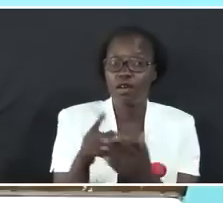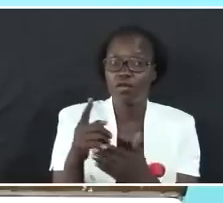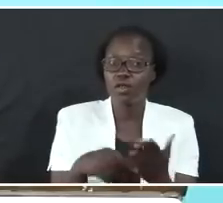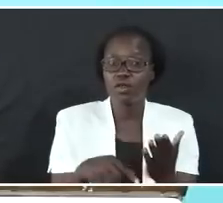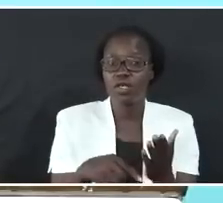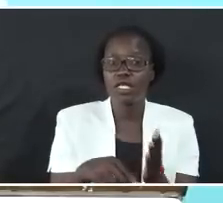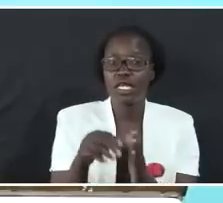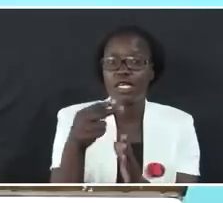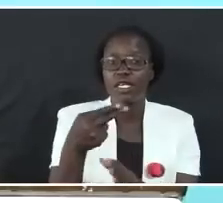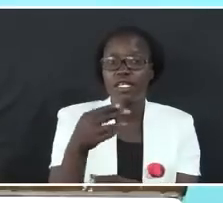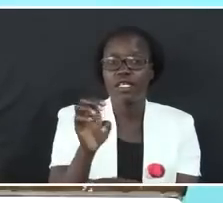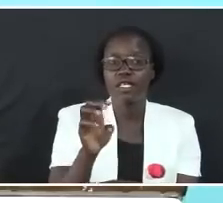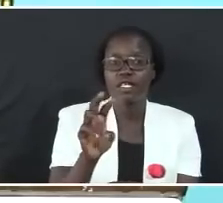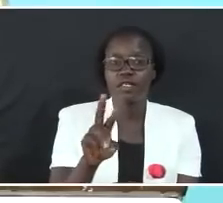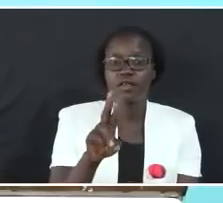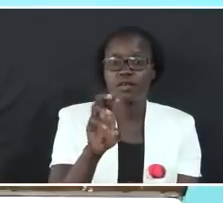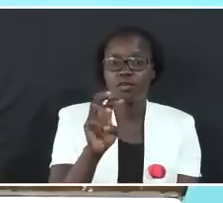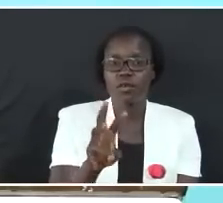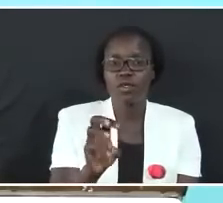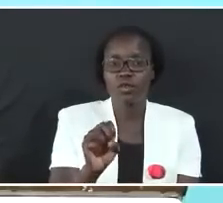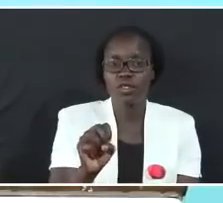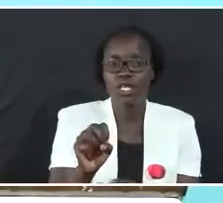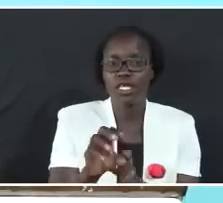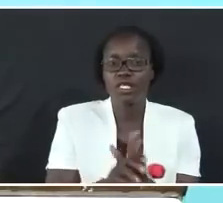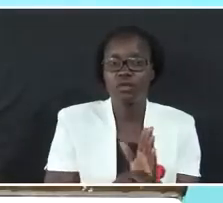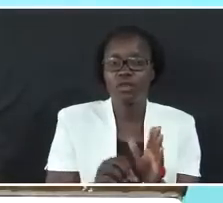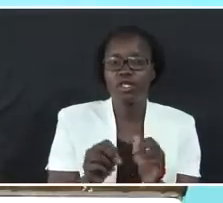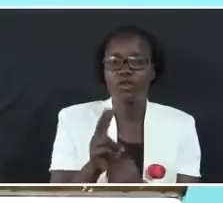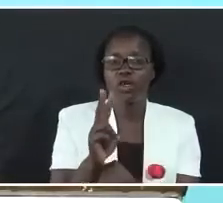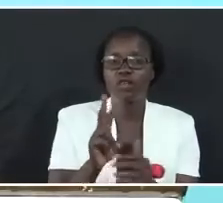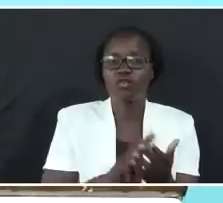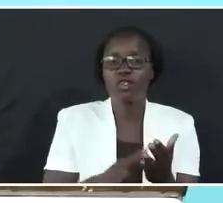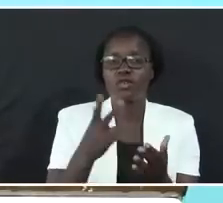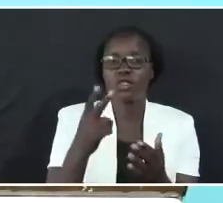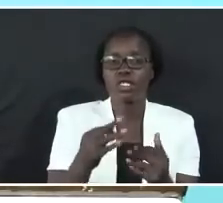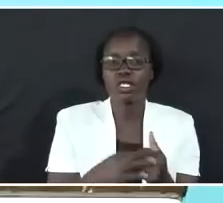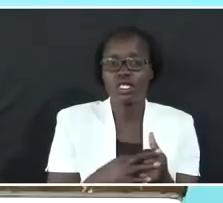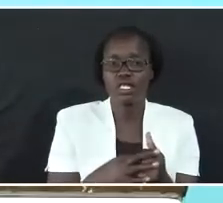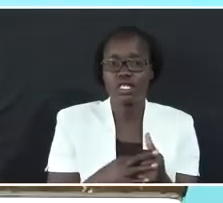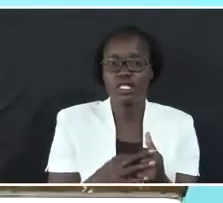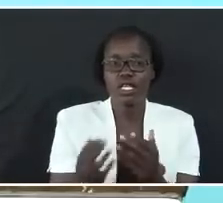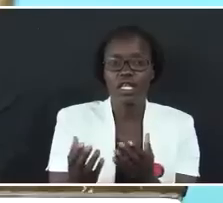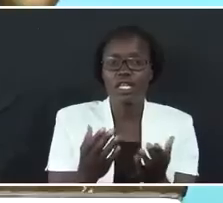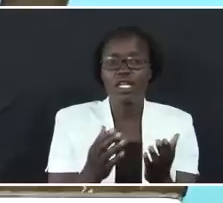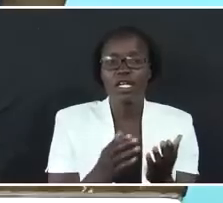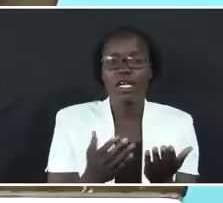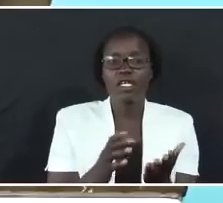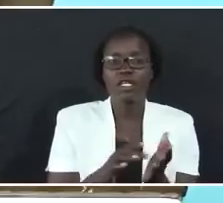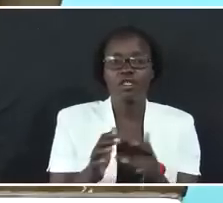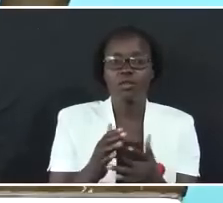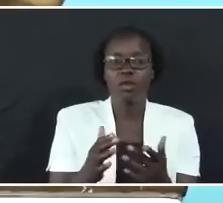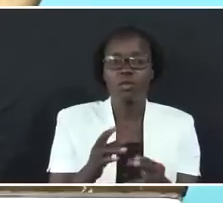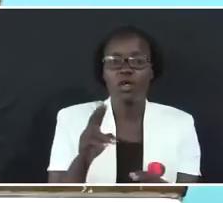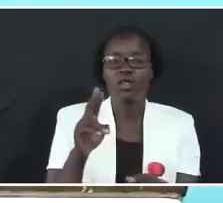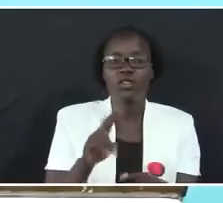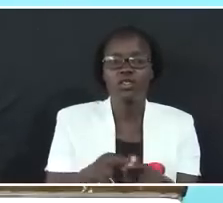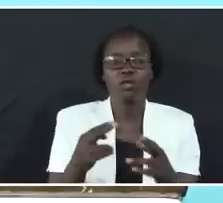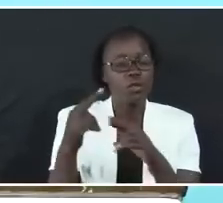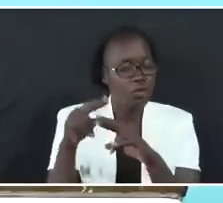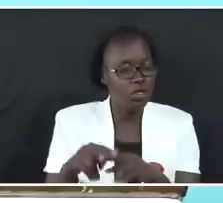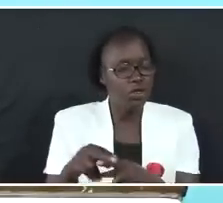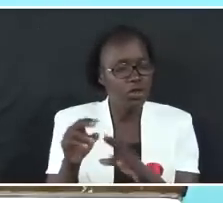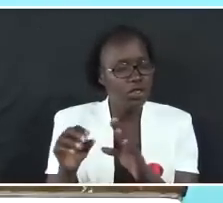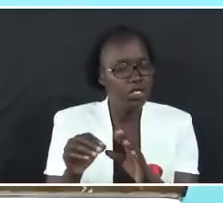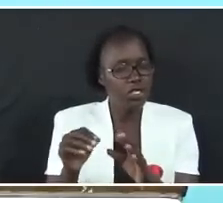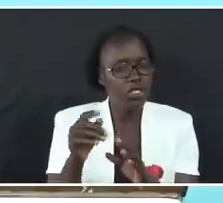Hebrews 12, 28. Be in the habit of carrying your Bible. Stop depending on these projections. Carry